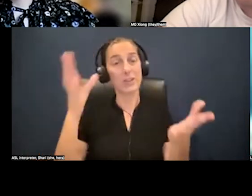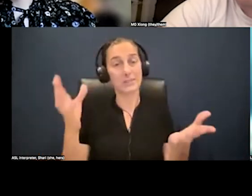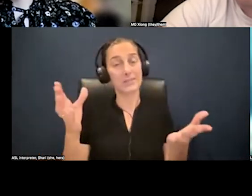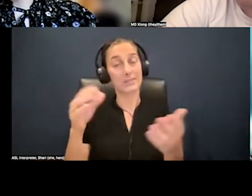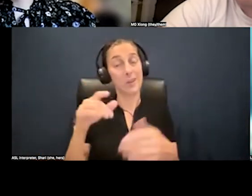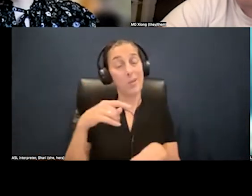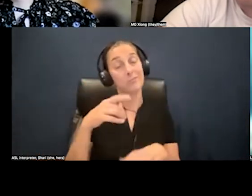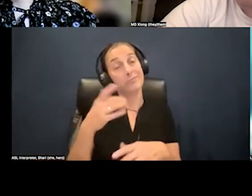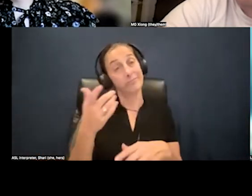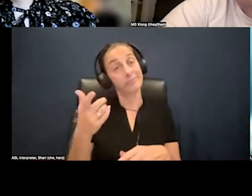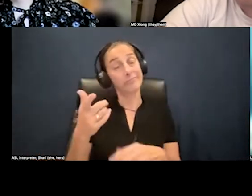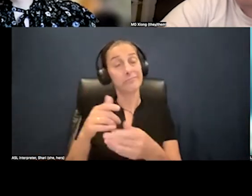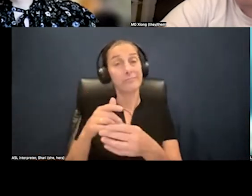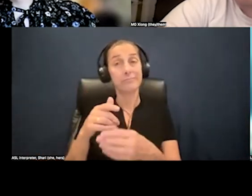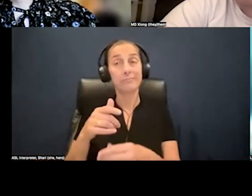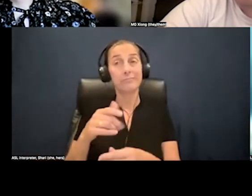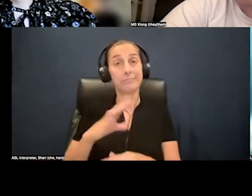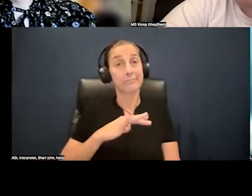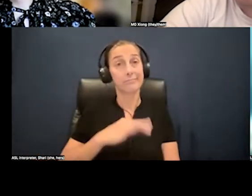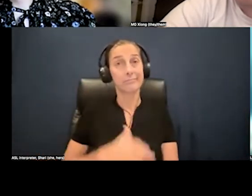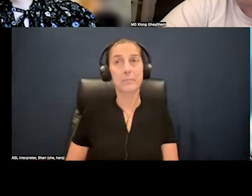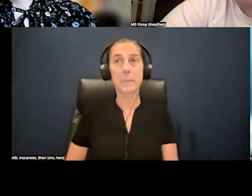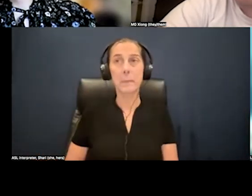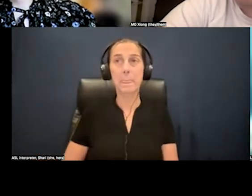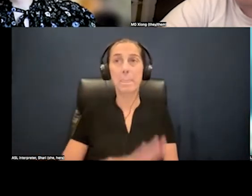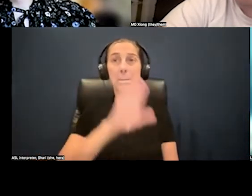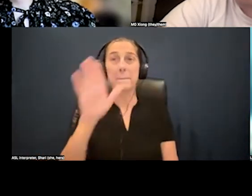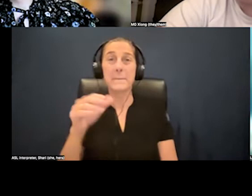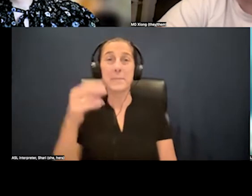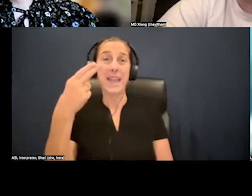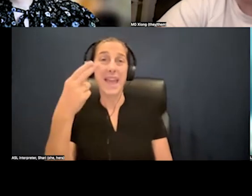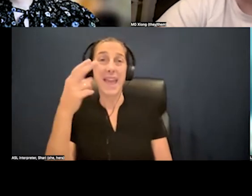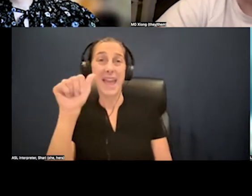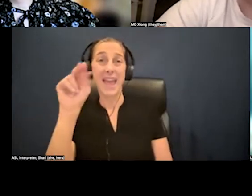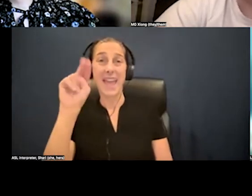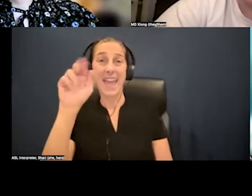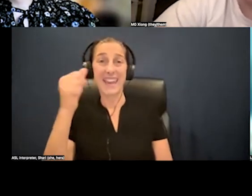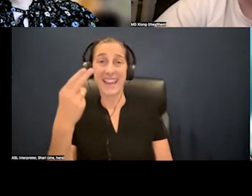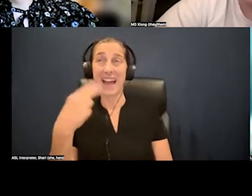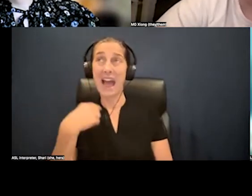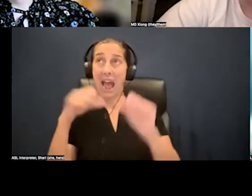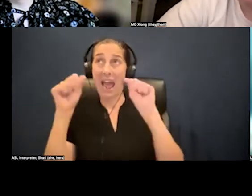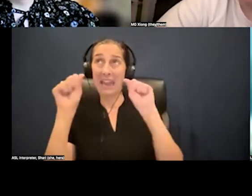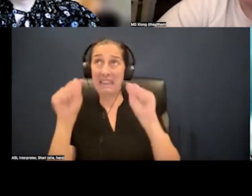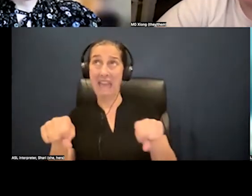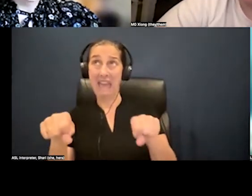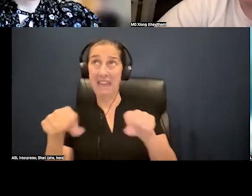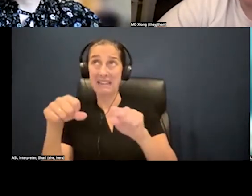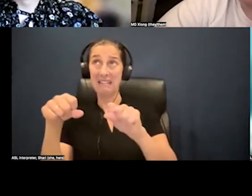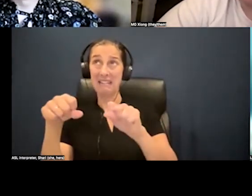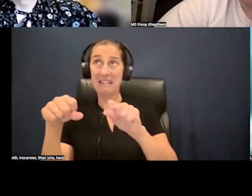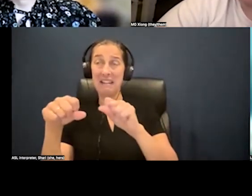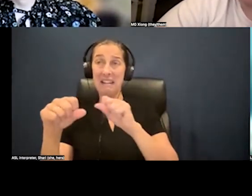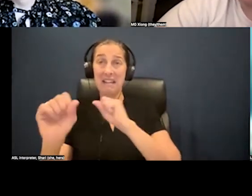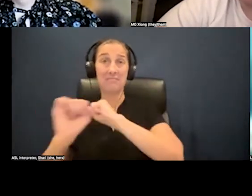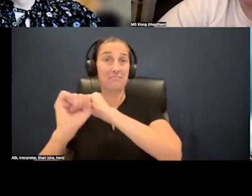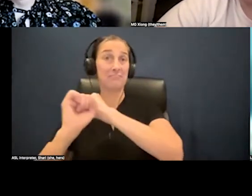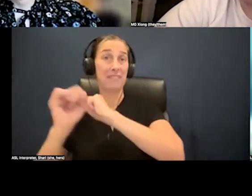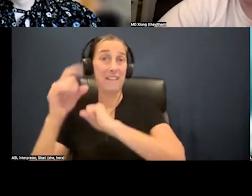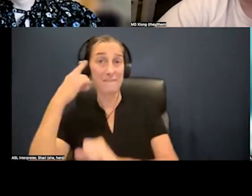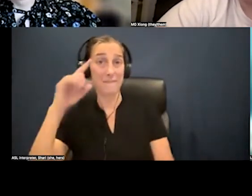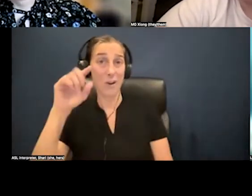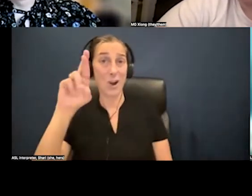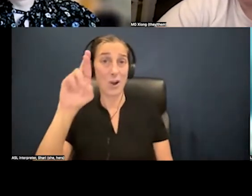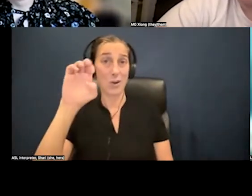This is Hannah. I don't know that I can plug Reddit, but I know there's a lot too, because people come to me with a lot